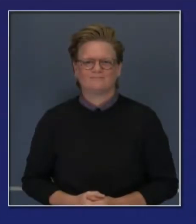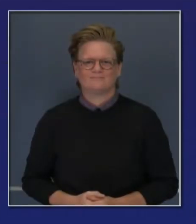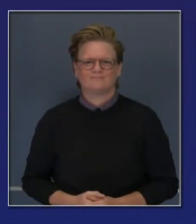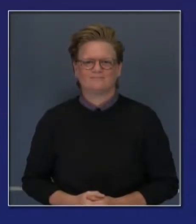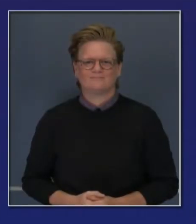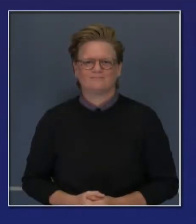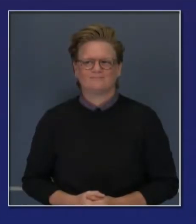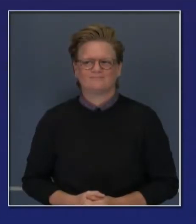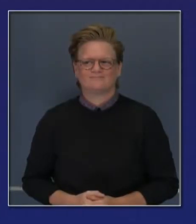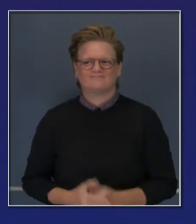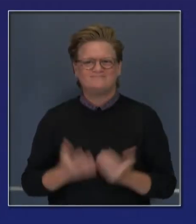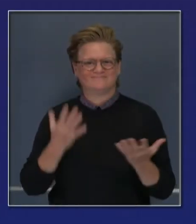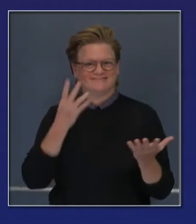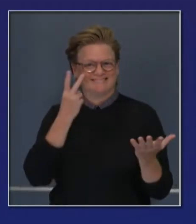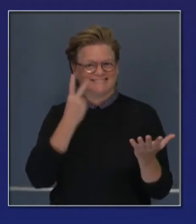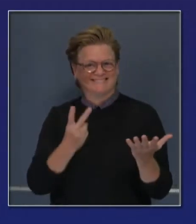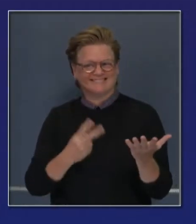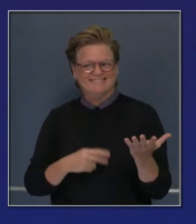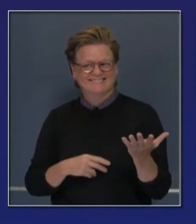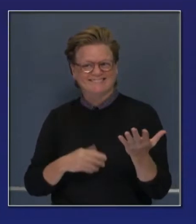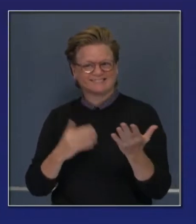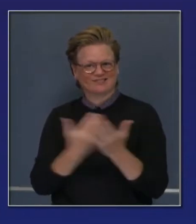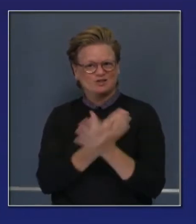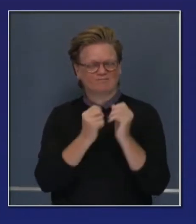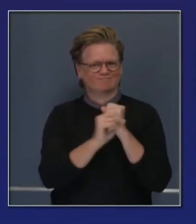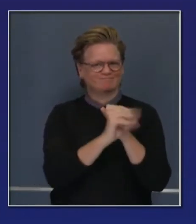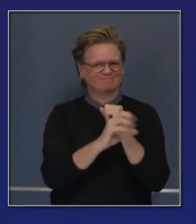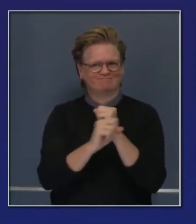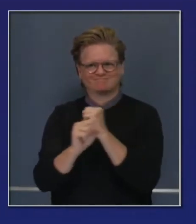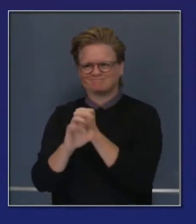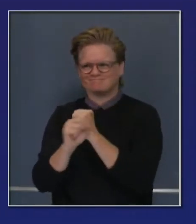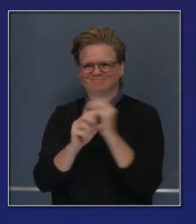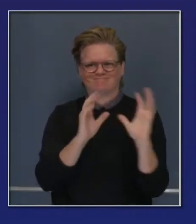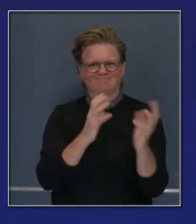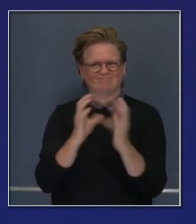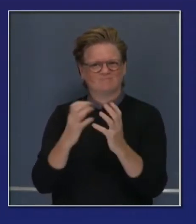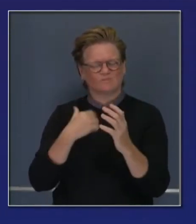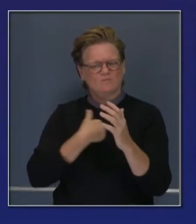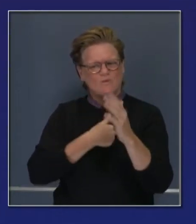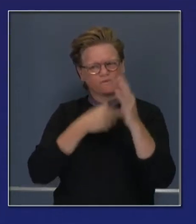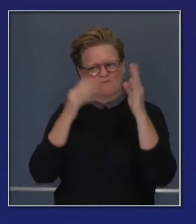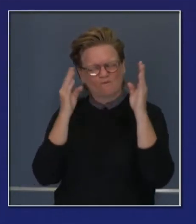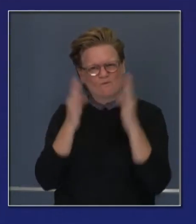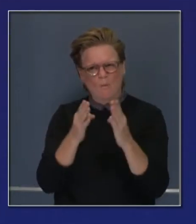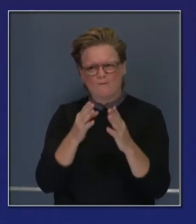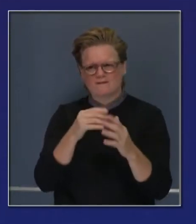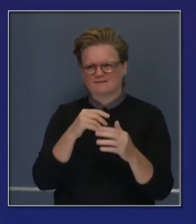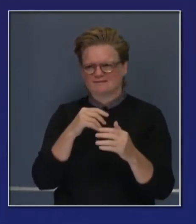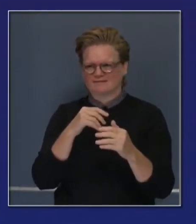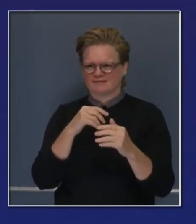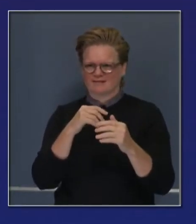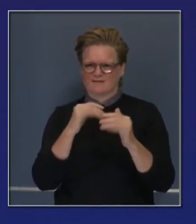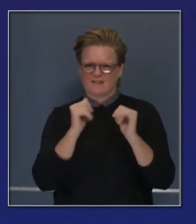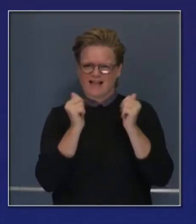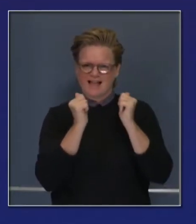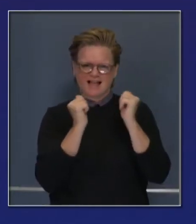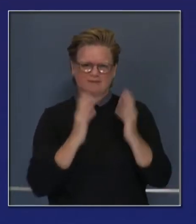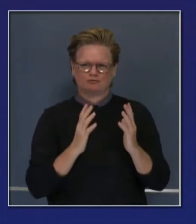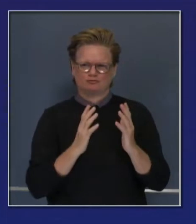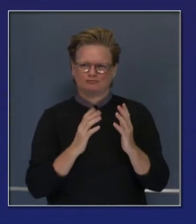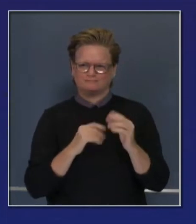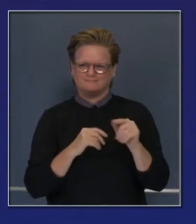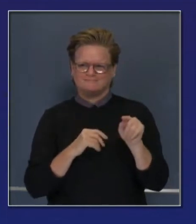You can see from those 2 ads, we very intentionally focused on young folks that may not